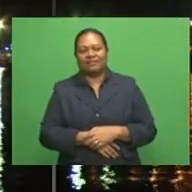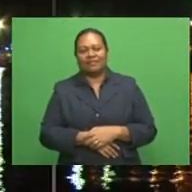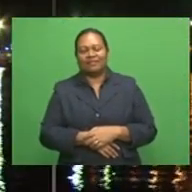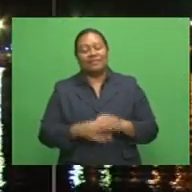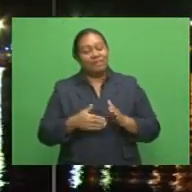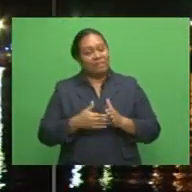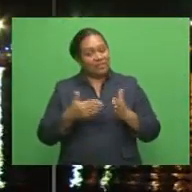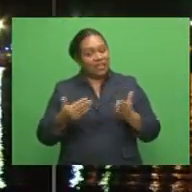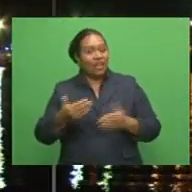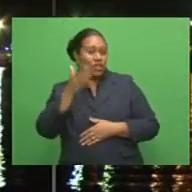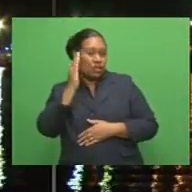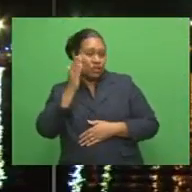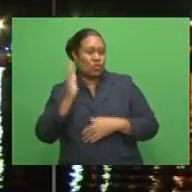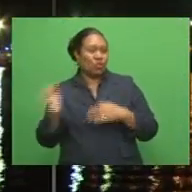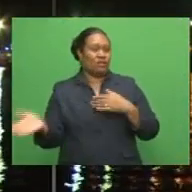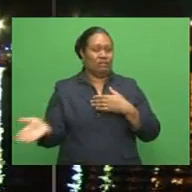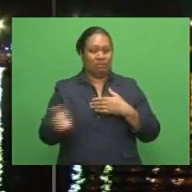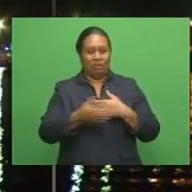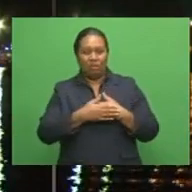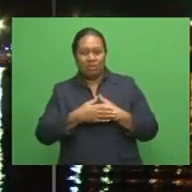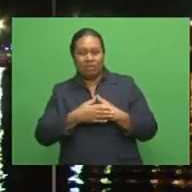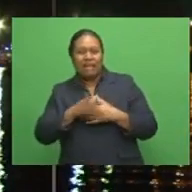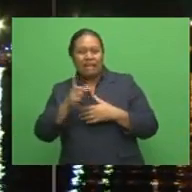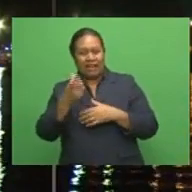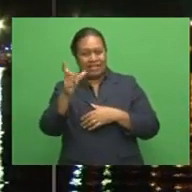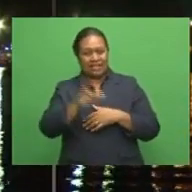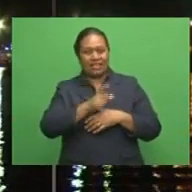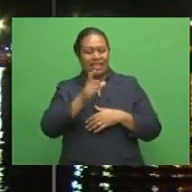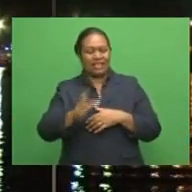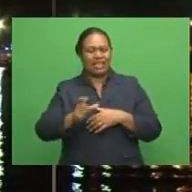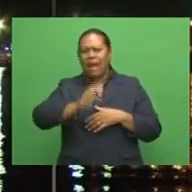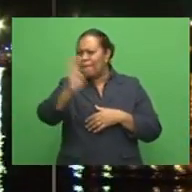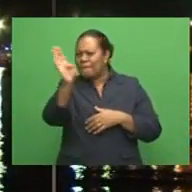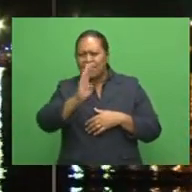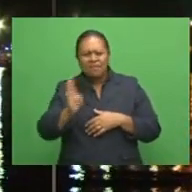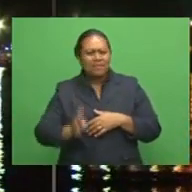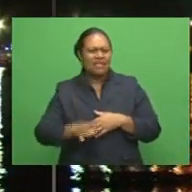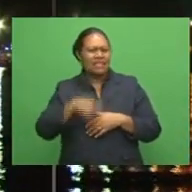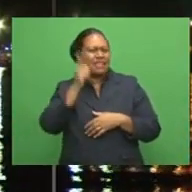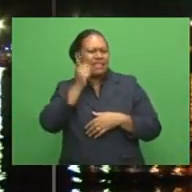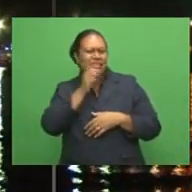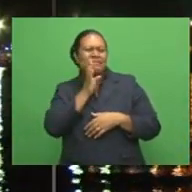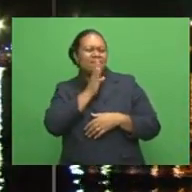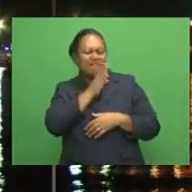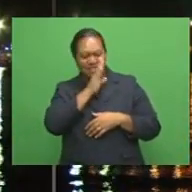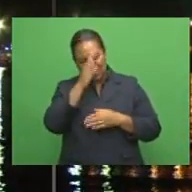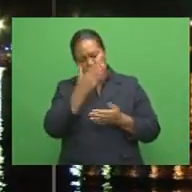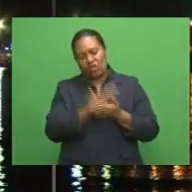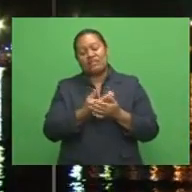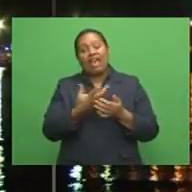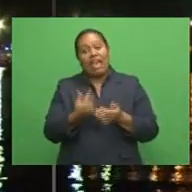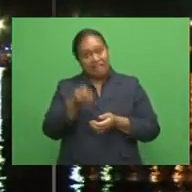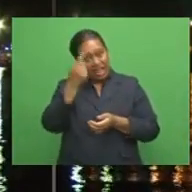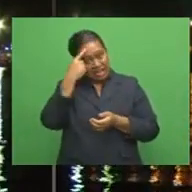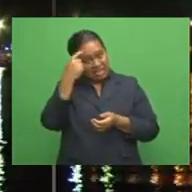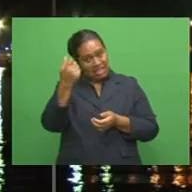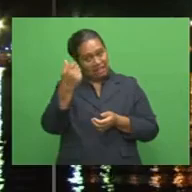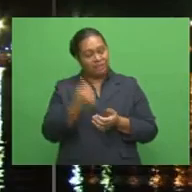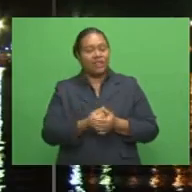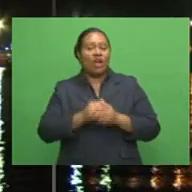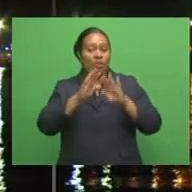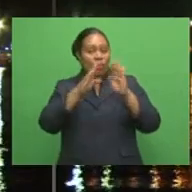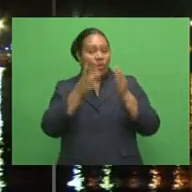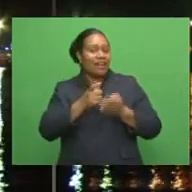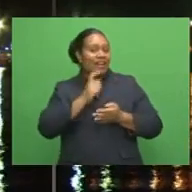Now, with schools closed and classes cancelled in Brazil, a teacher missing her students has come up with a new idea. In the world of the weird and